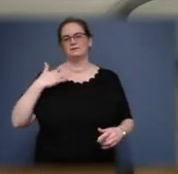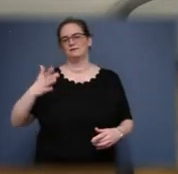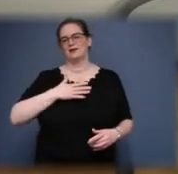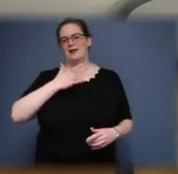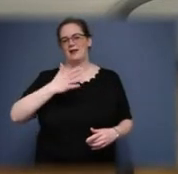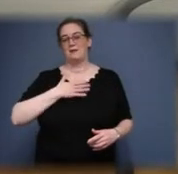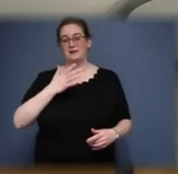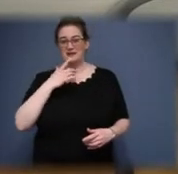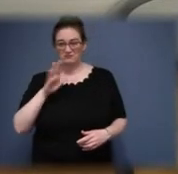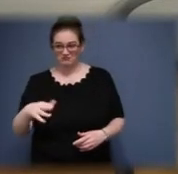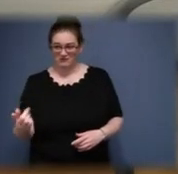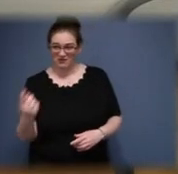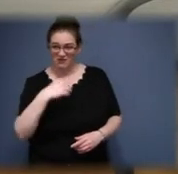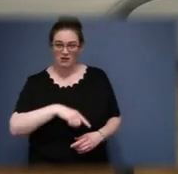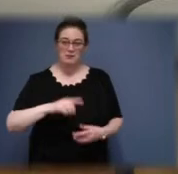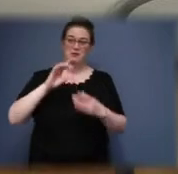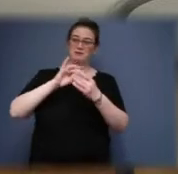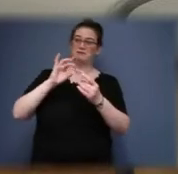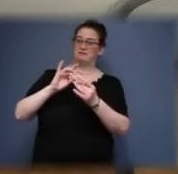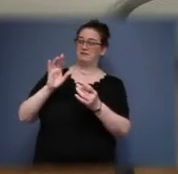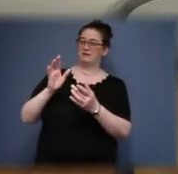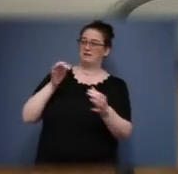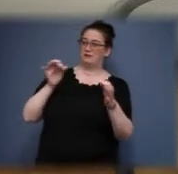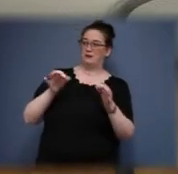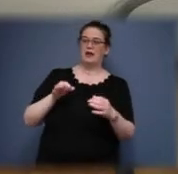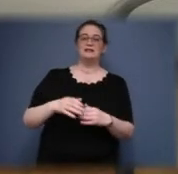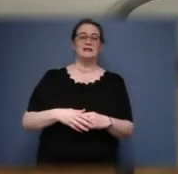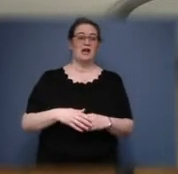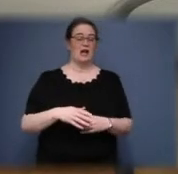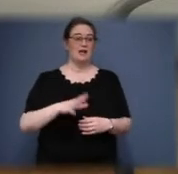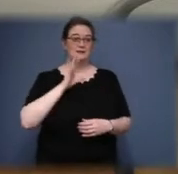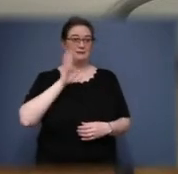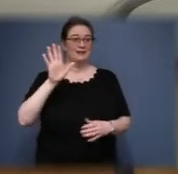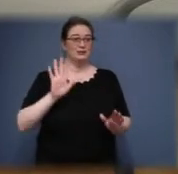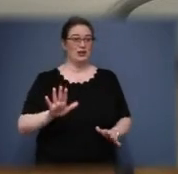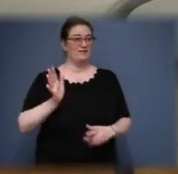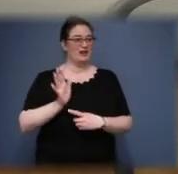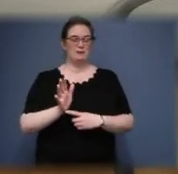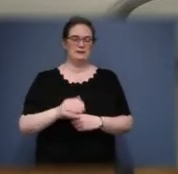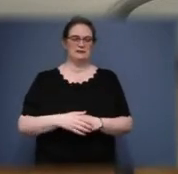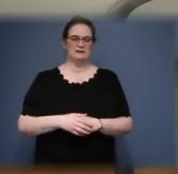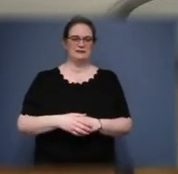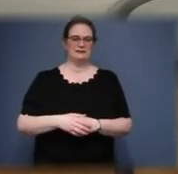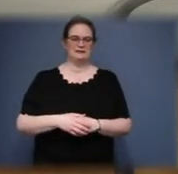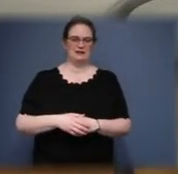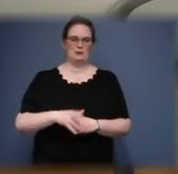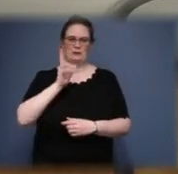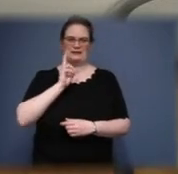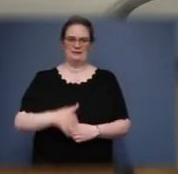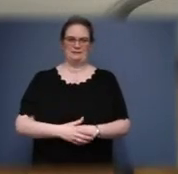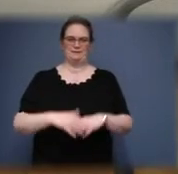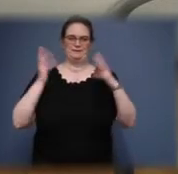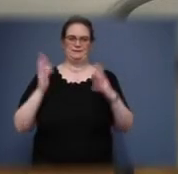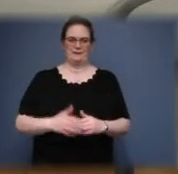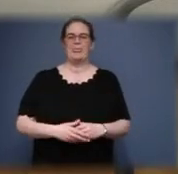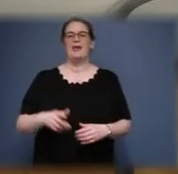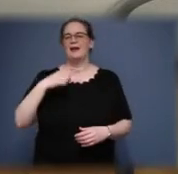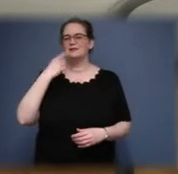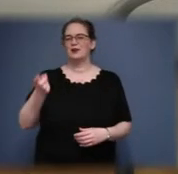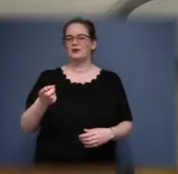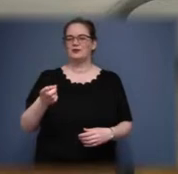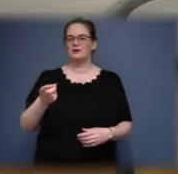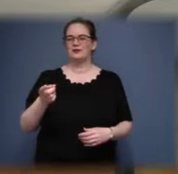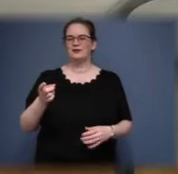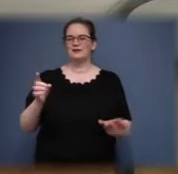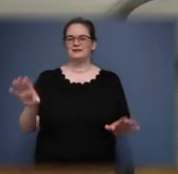said, can you come and maybe speak for 5 minutes? And I said, oh, speaking's great. 5 minutes? We'll see. So I told her to, like, play